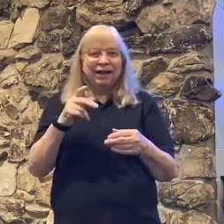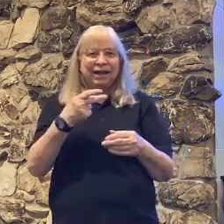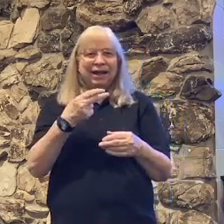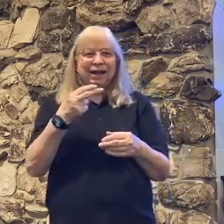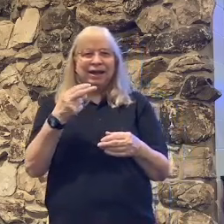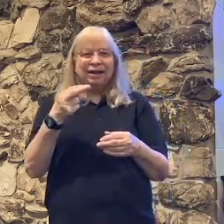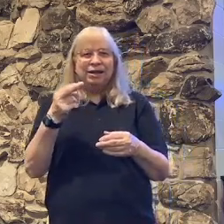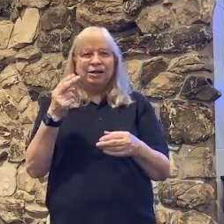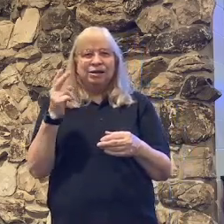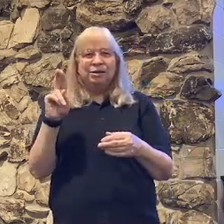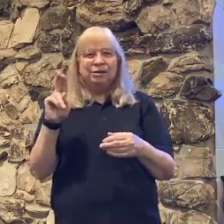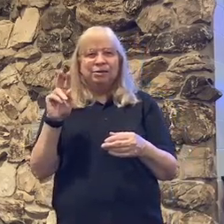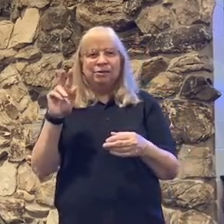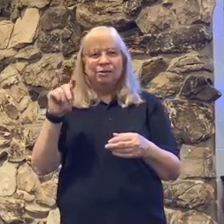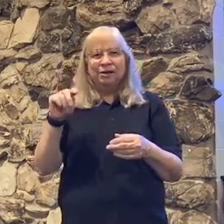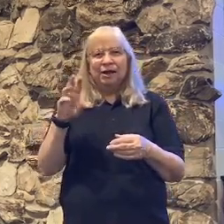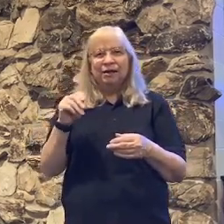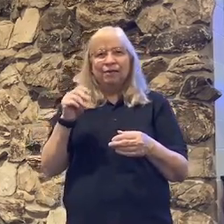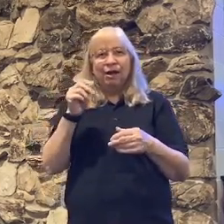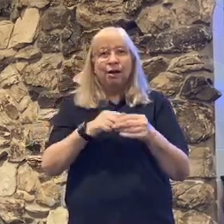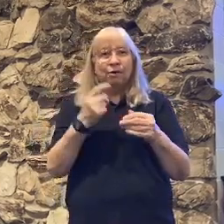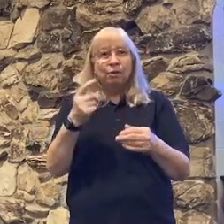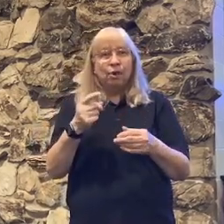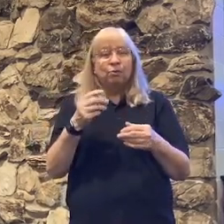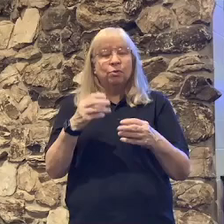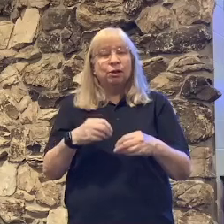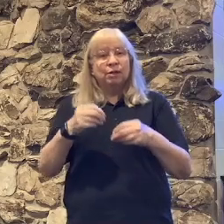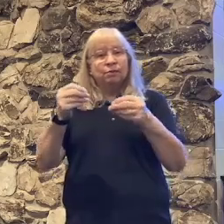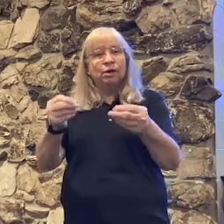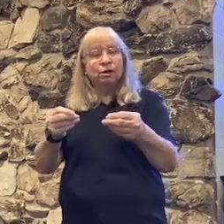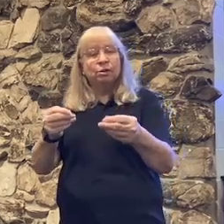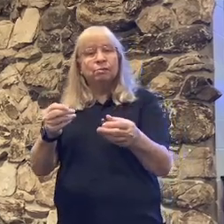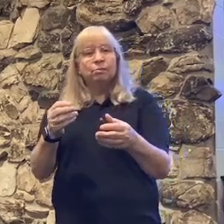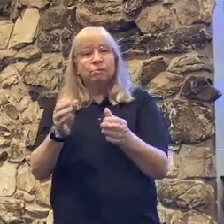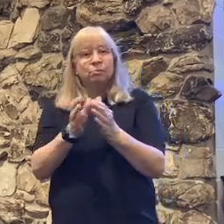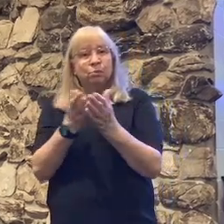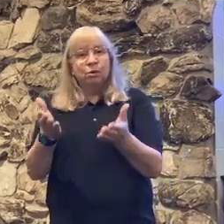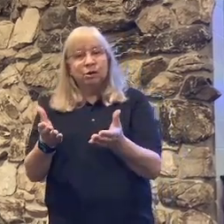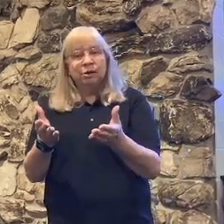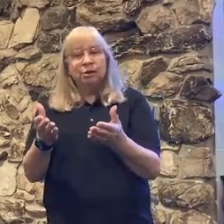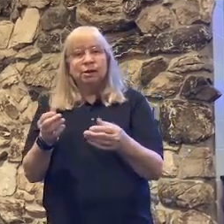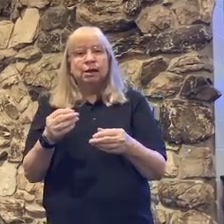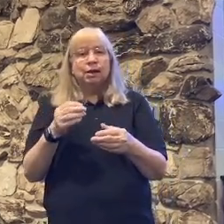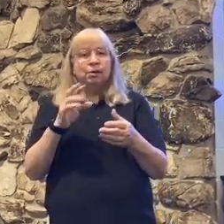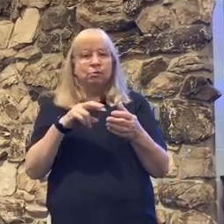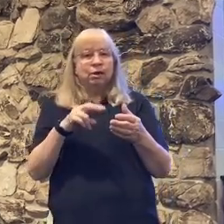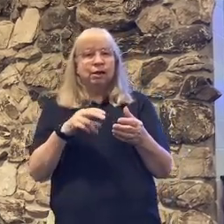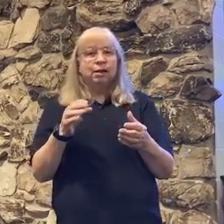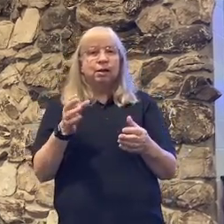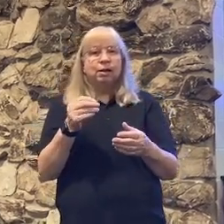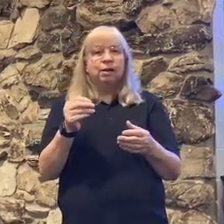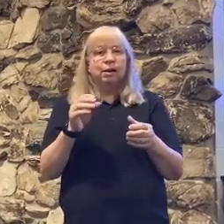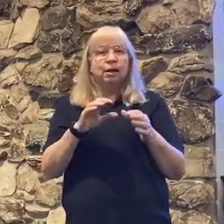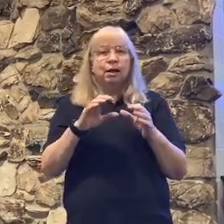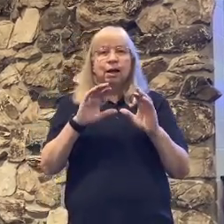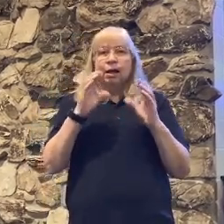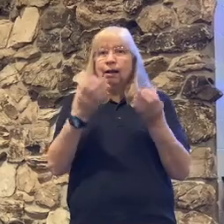the class turned in their book it by a certain time, the number of books that they were supposed to read at a certain time, the class got a